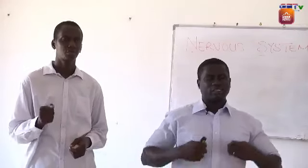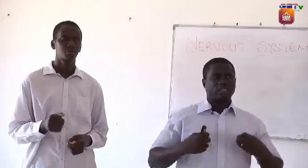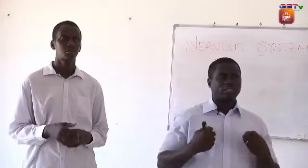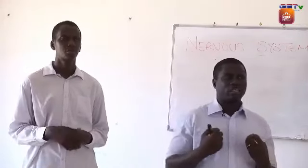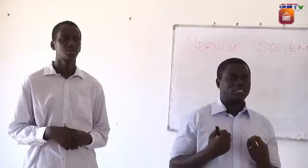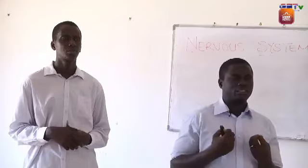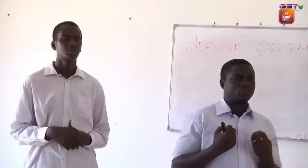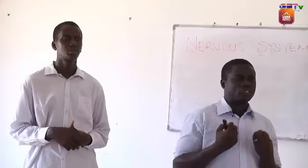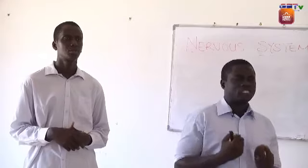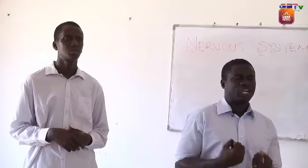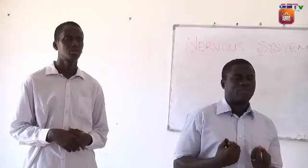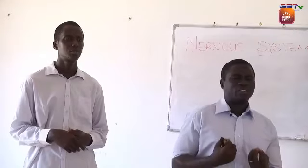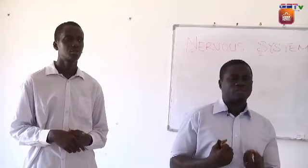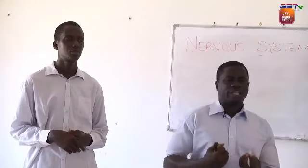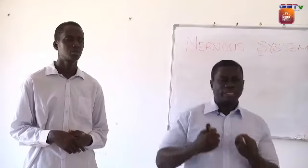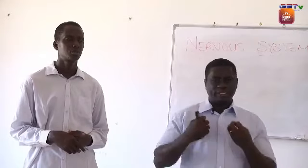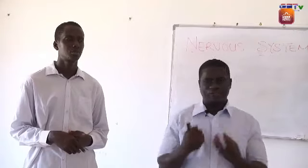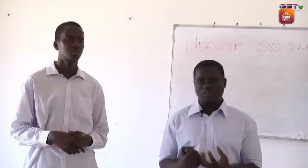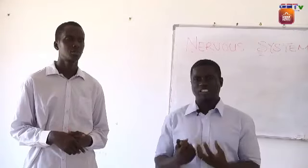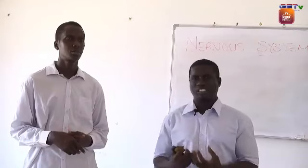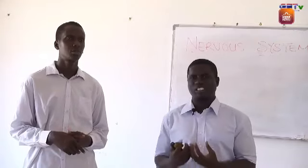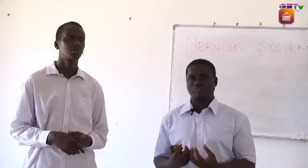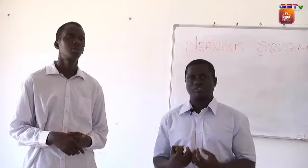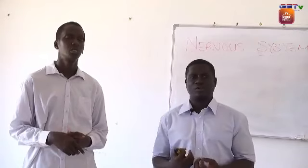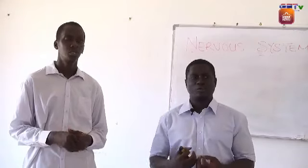what you call the sympathetic nervous system.